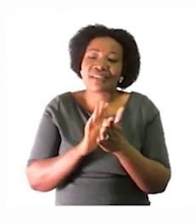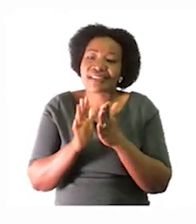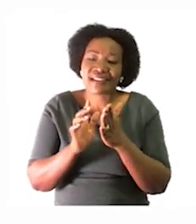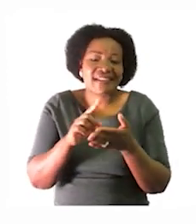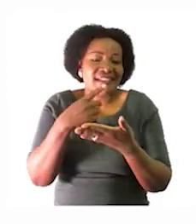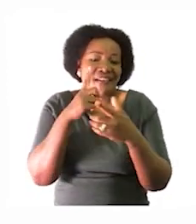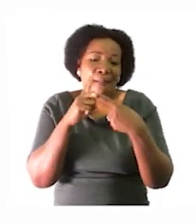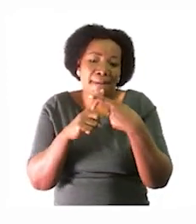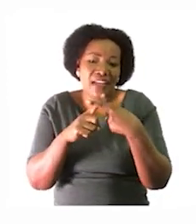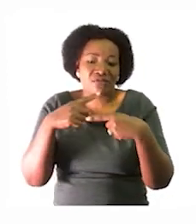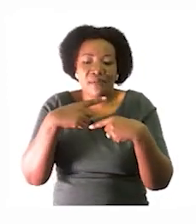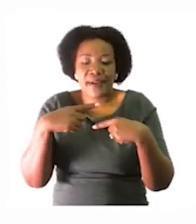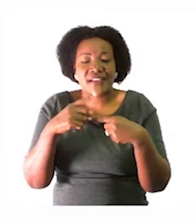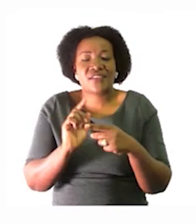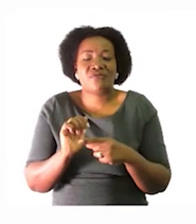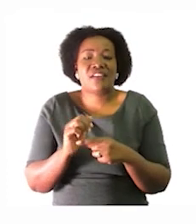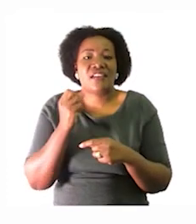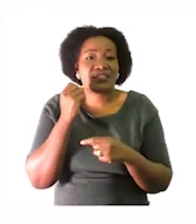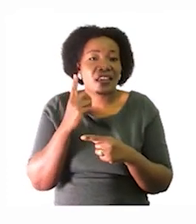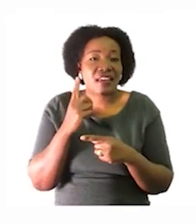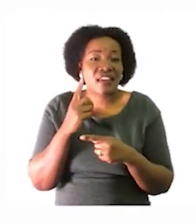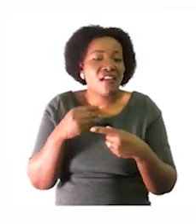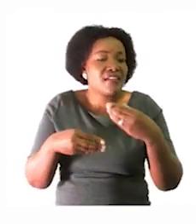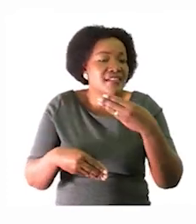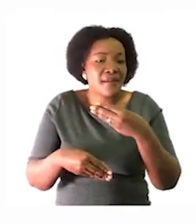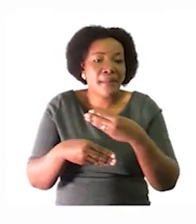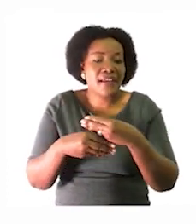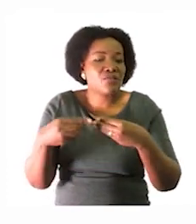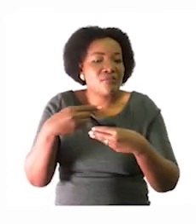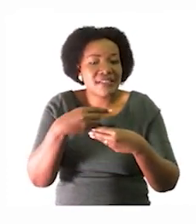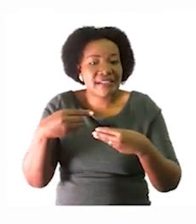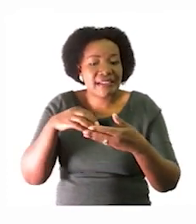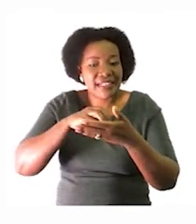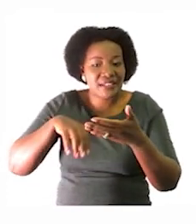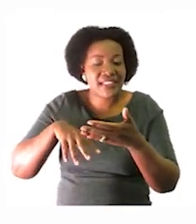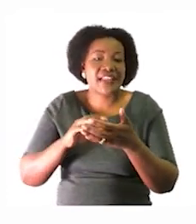you need to do. Either you can add or subtract.